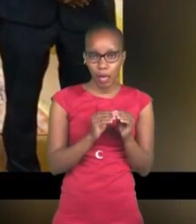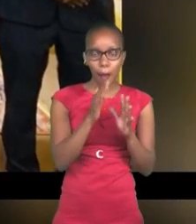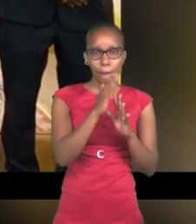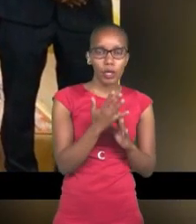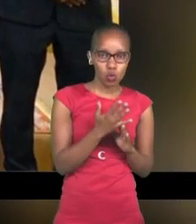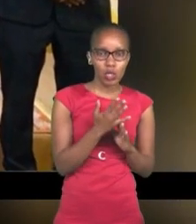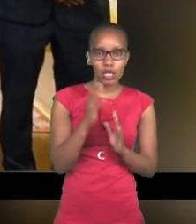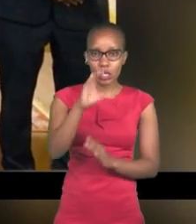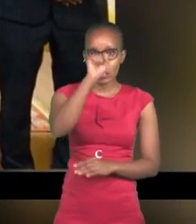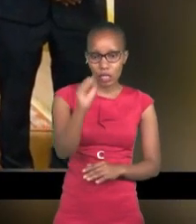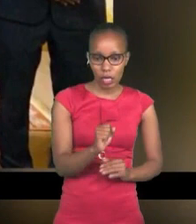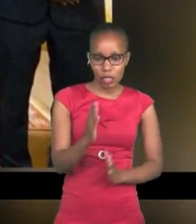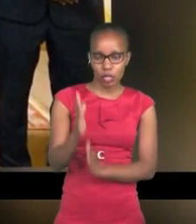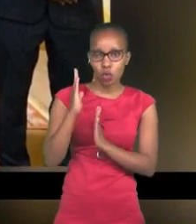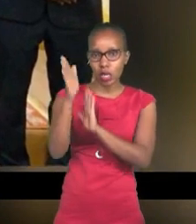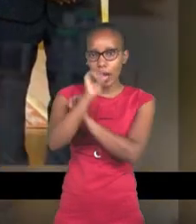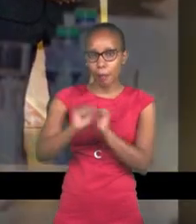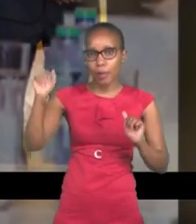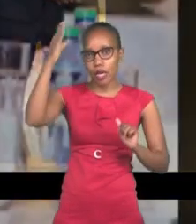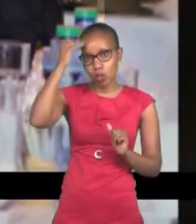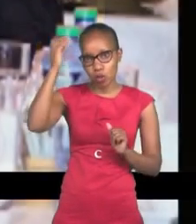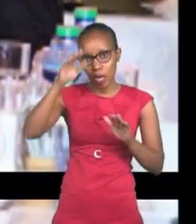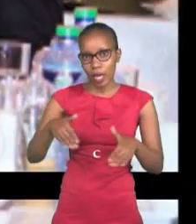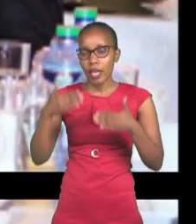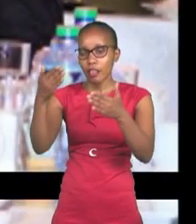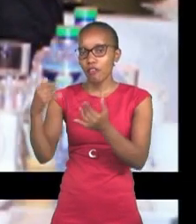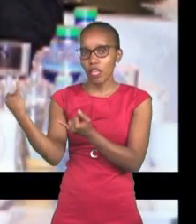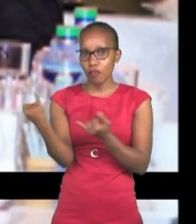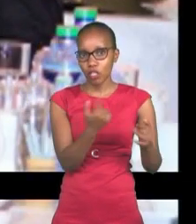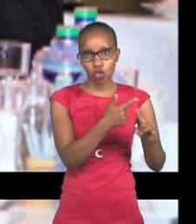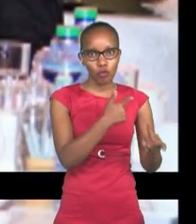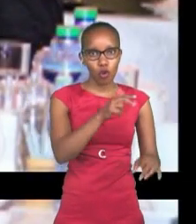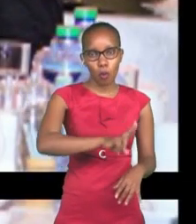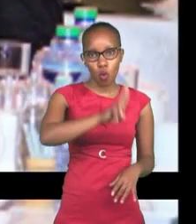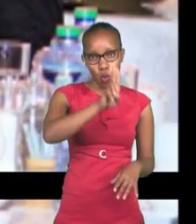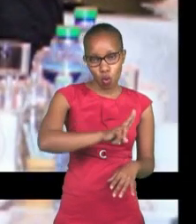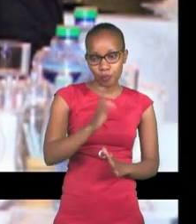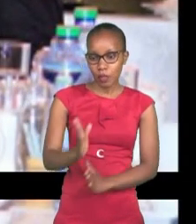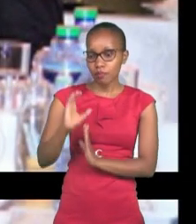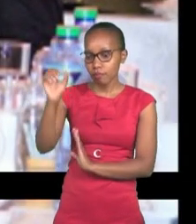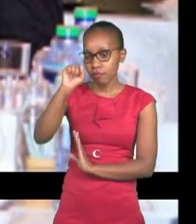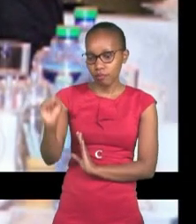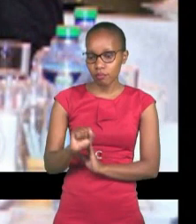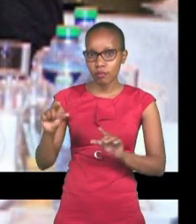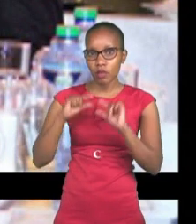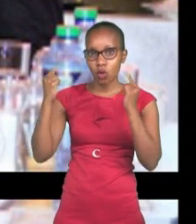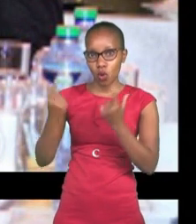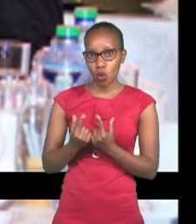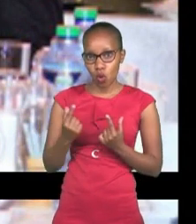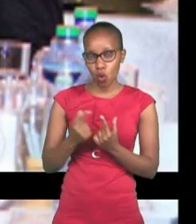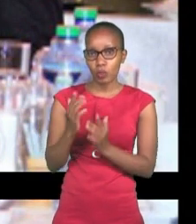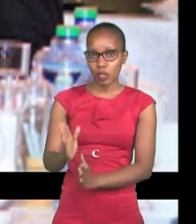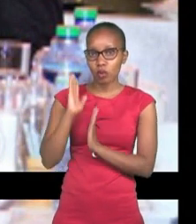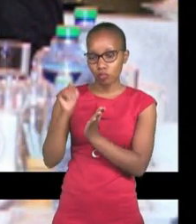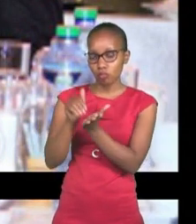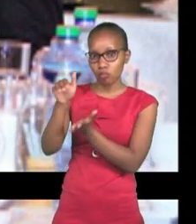and Dr. Matiang'i delegation, where he presented an invitation from President Kenyatta. Dr. Matiang'i and his group of security chiefs had been sent to